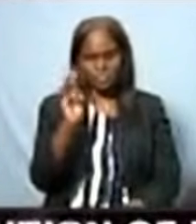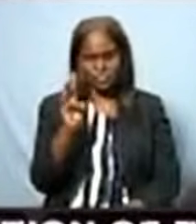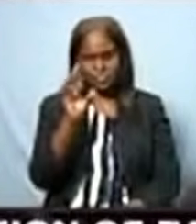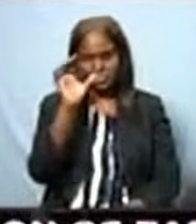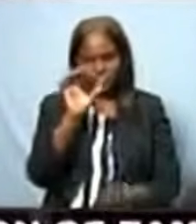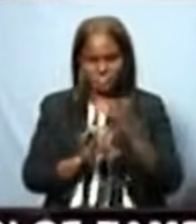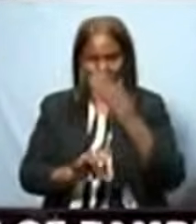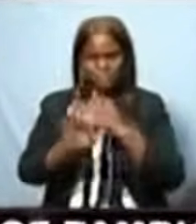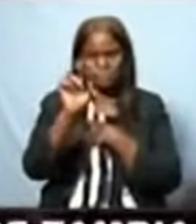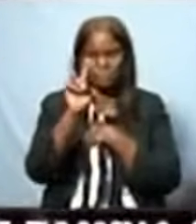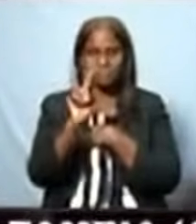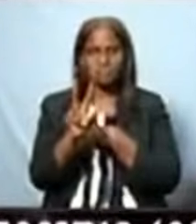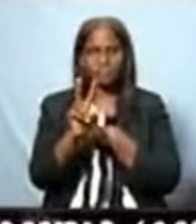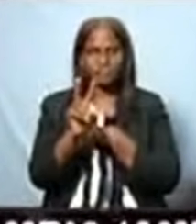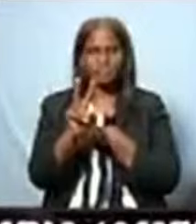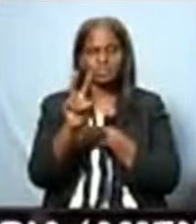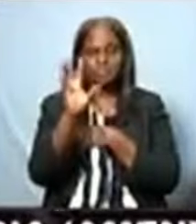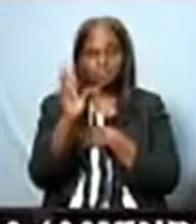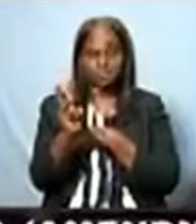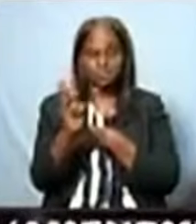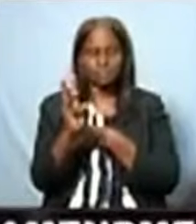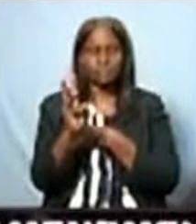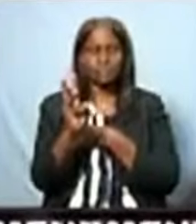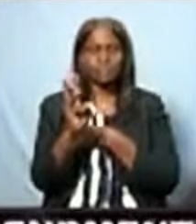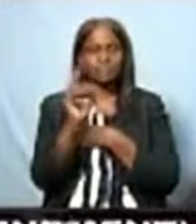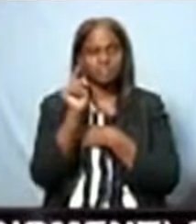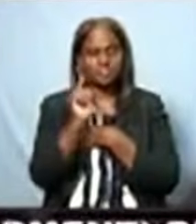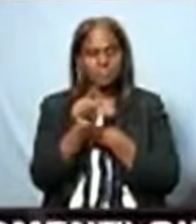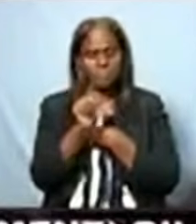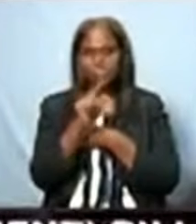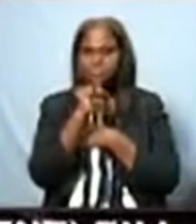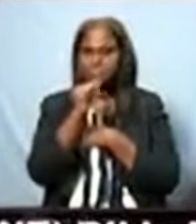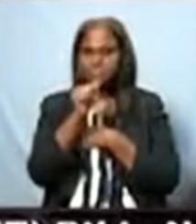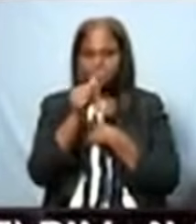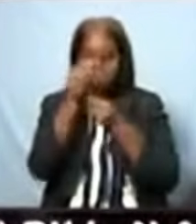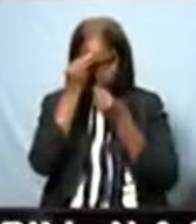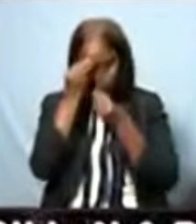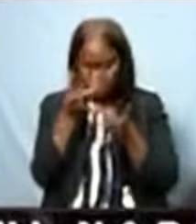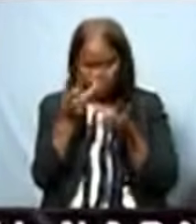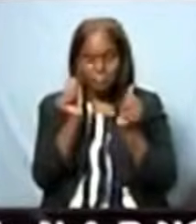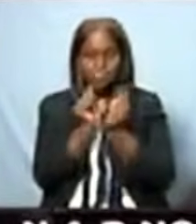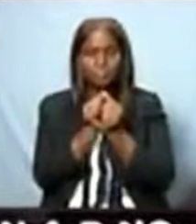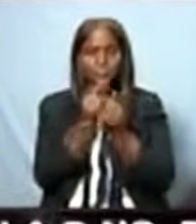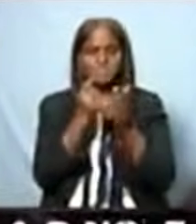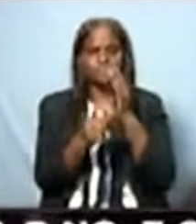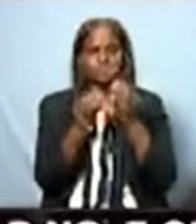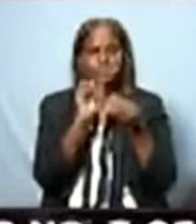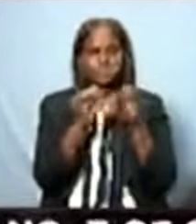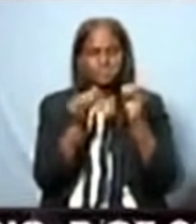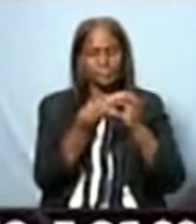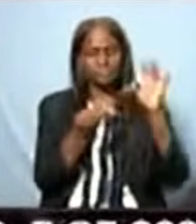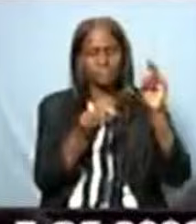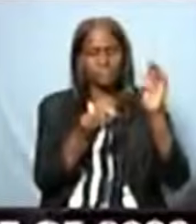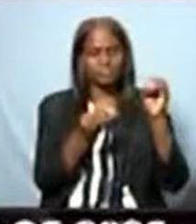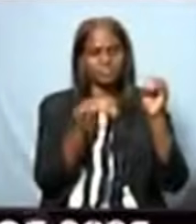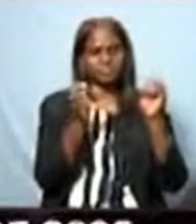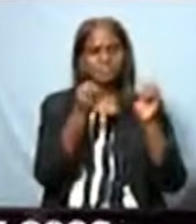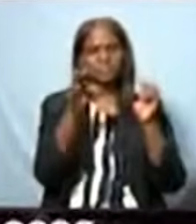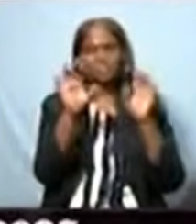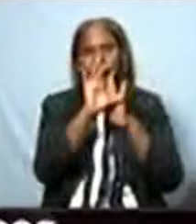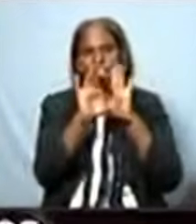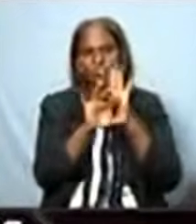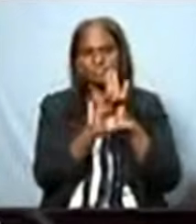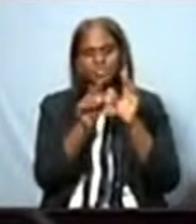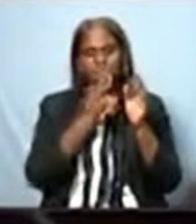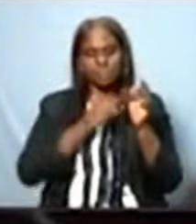clause 2, clause 6. This does not comply with the Article 70 of the Constitution.